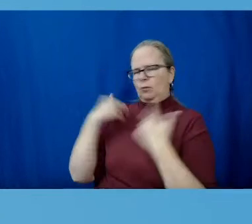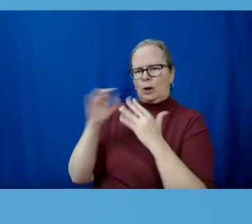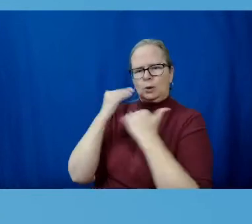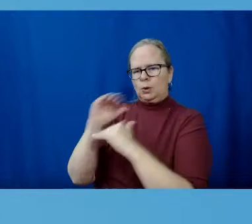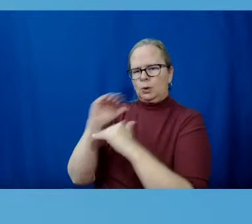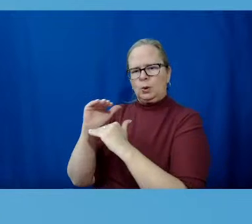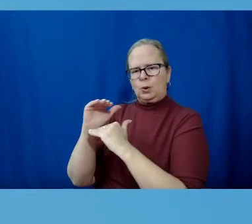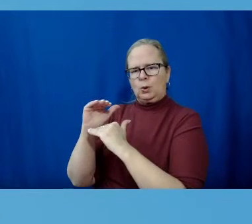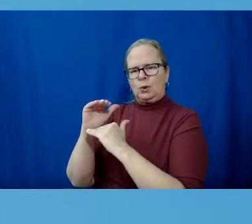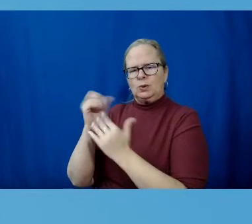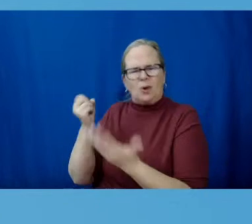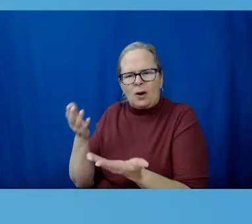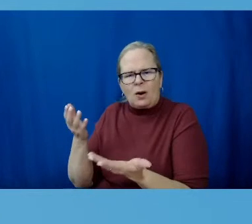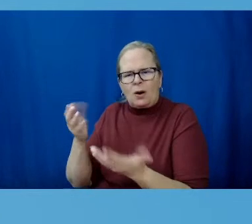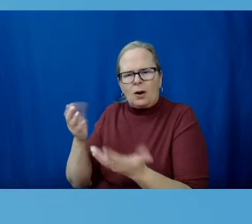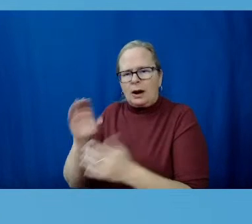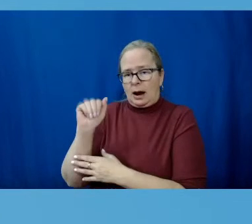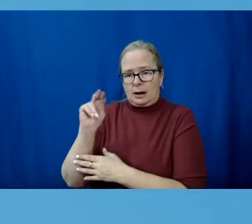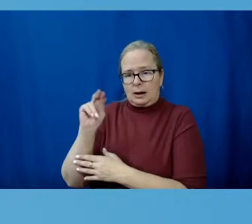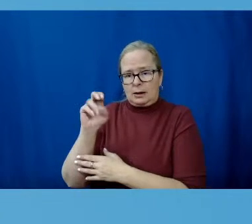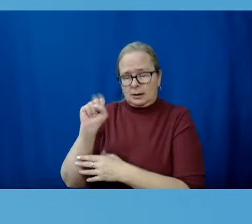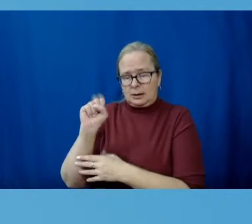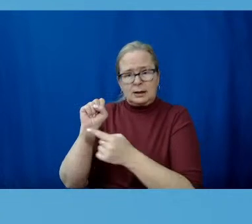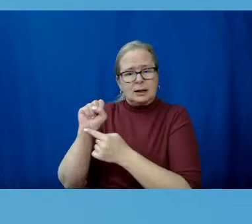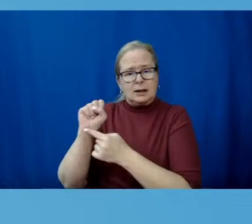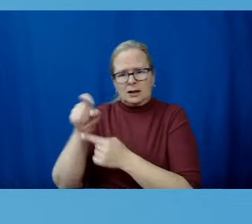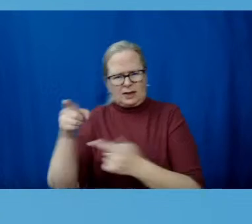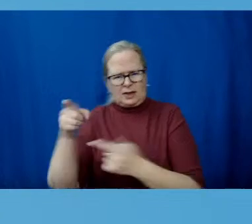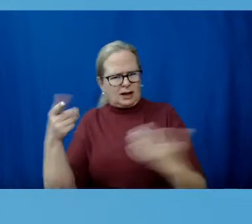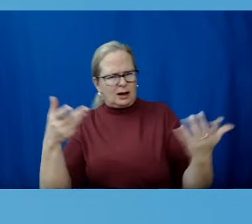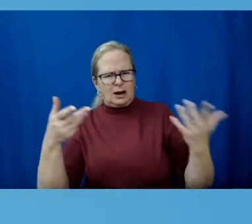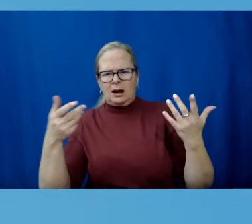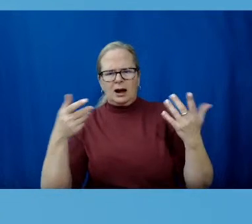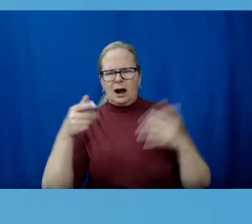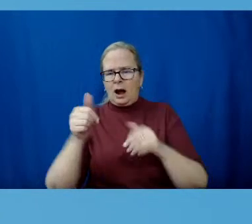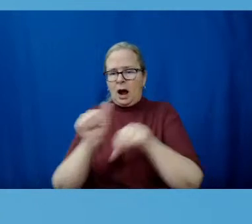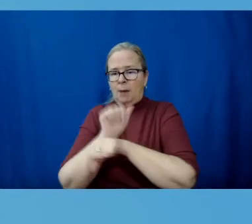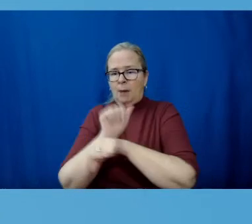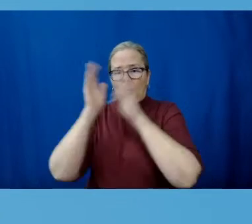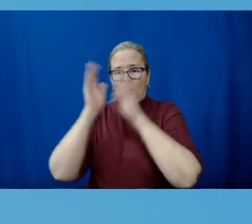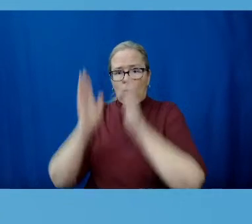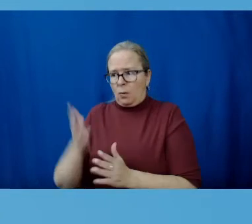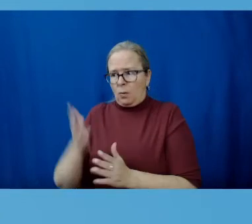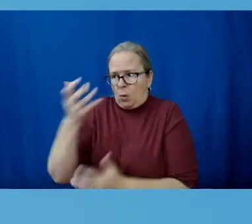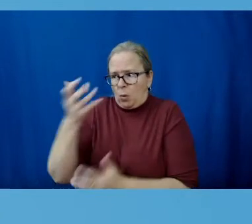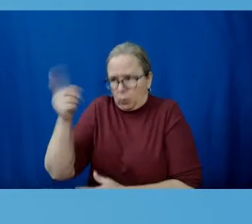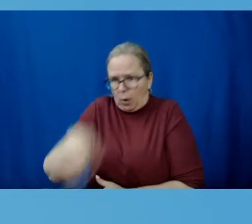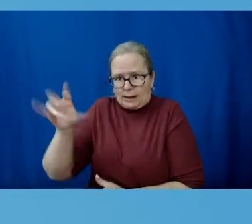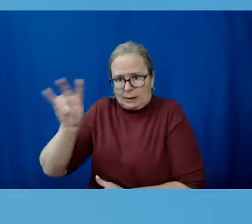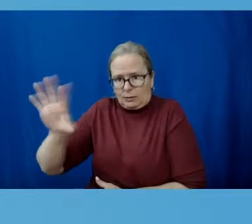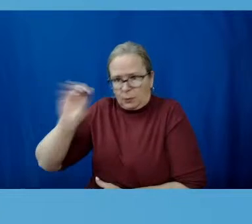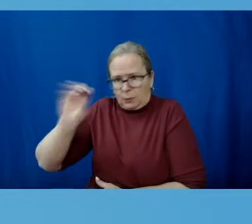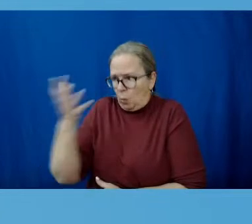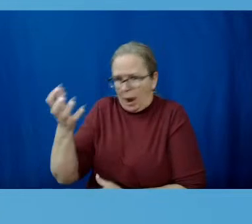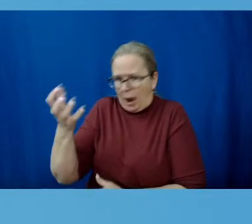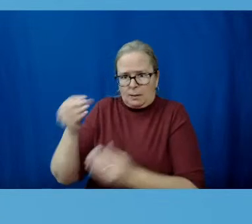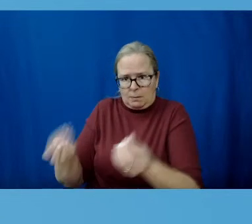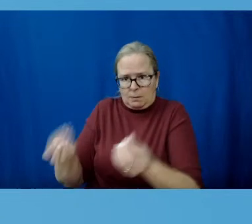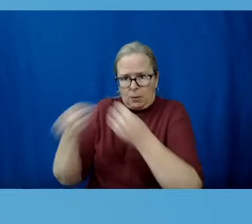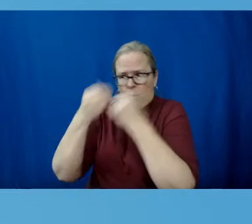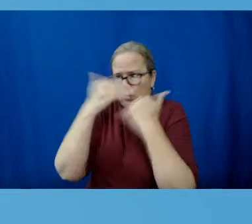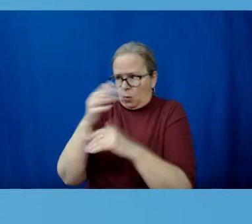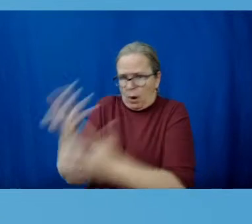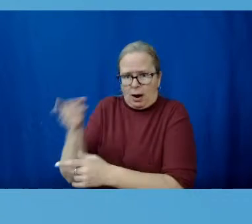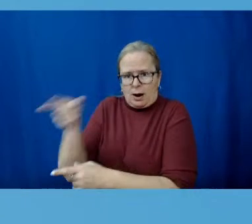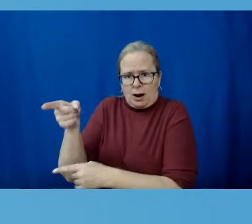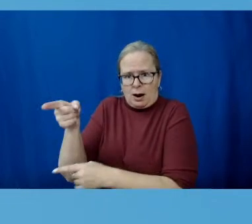though 75% of Albertans wanted more restrictions in some points during the pandemic, Kenney's caucus didn't